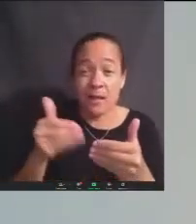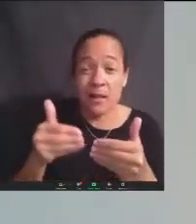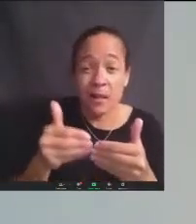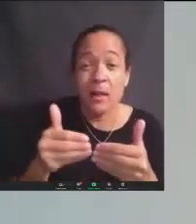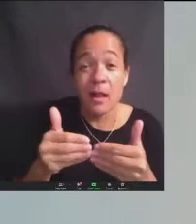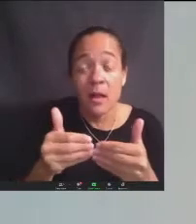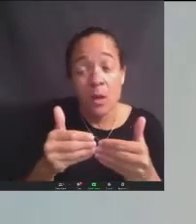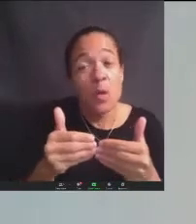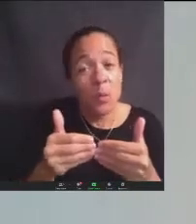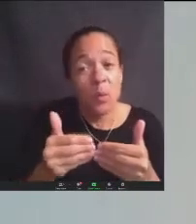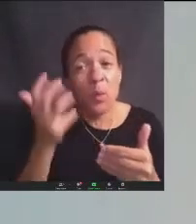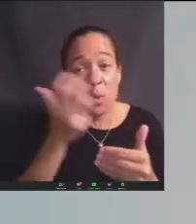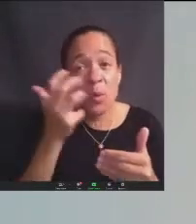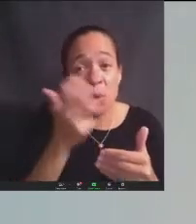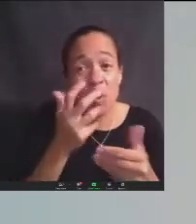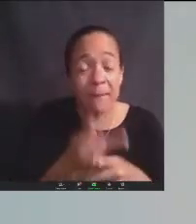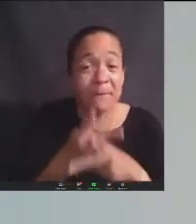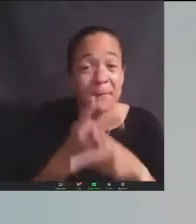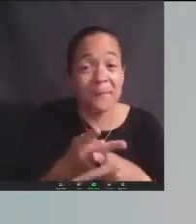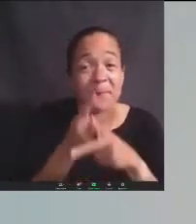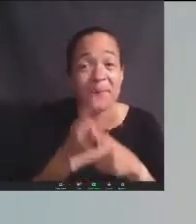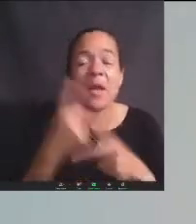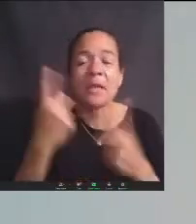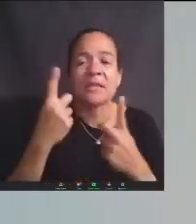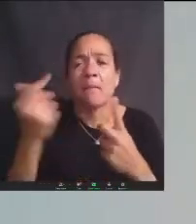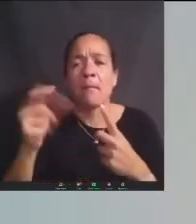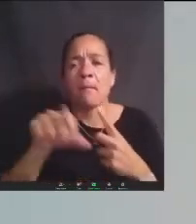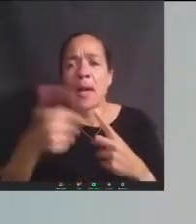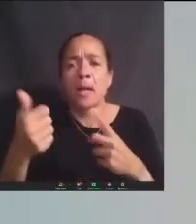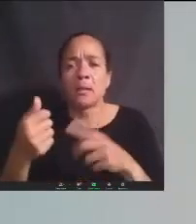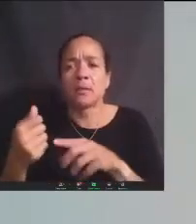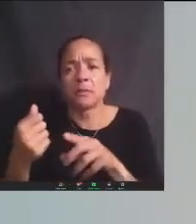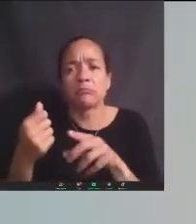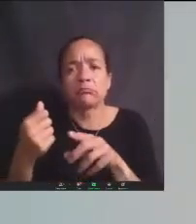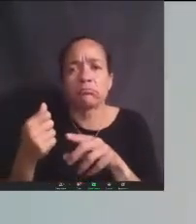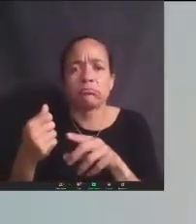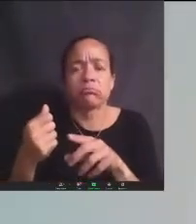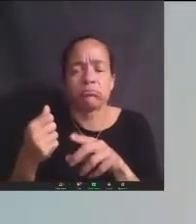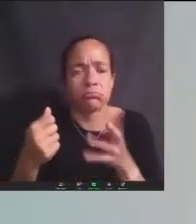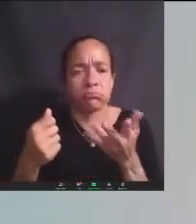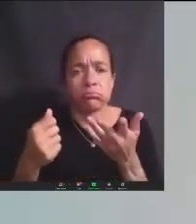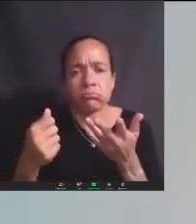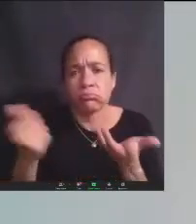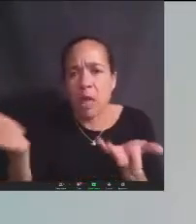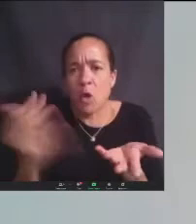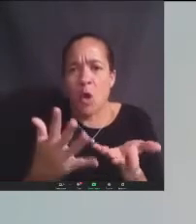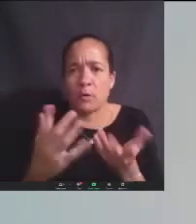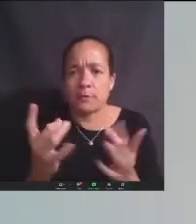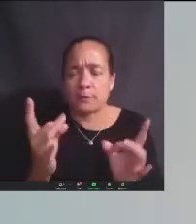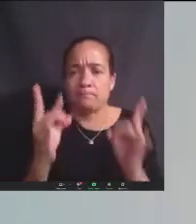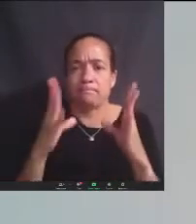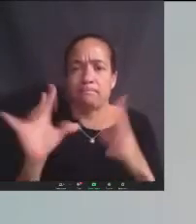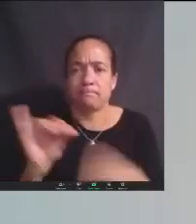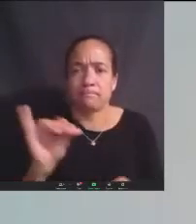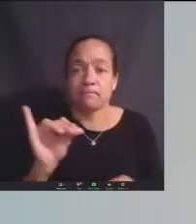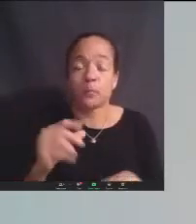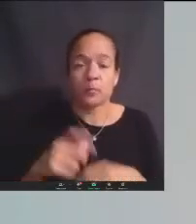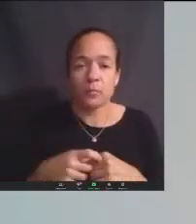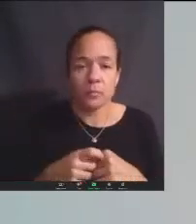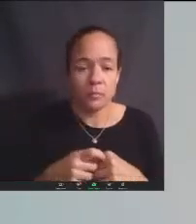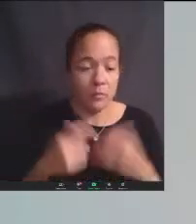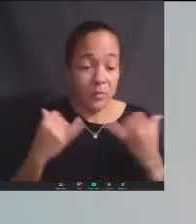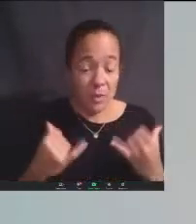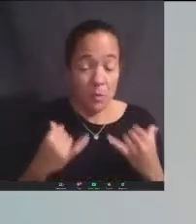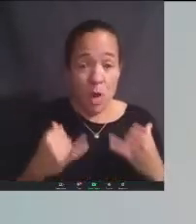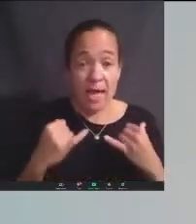adds sort of fuel to that fire for me is we right now are in the last generation of white majority in